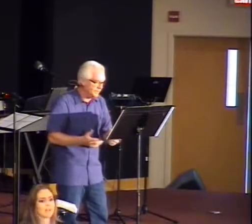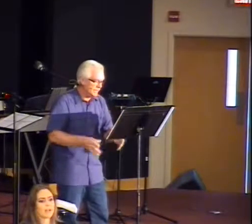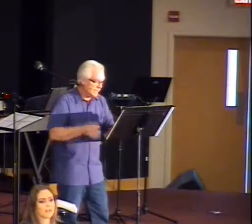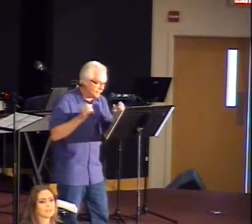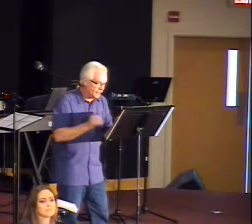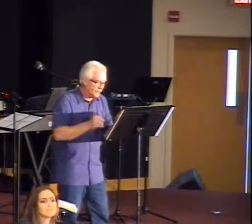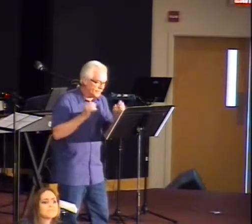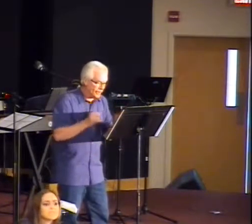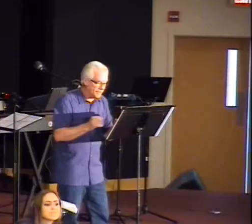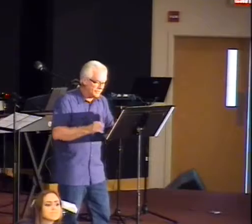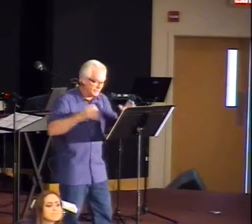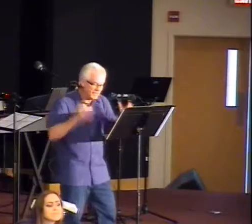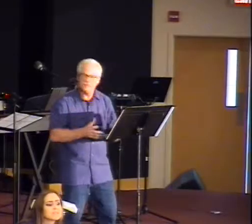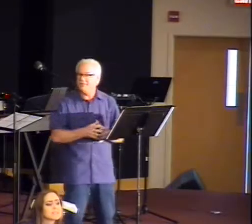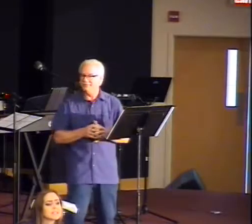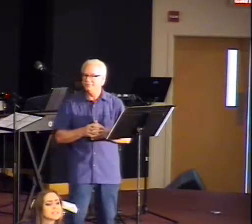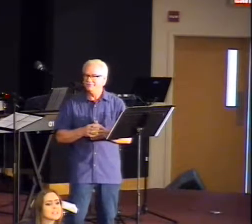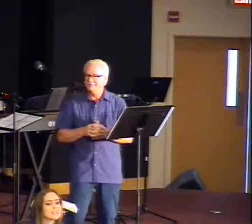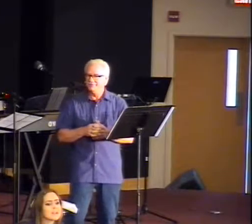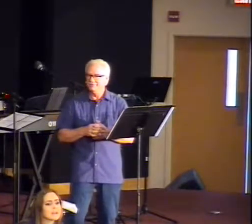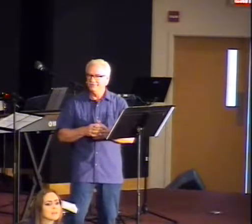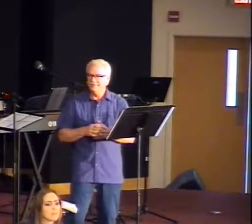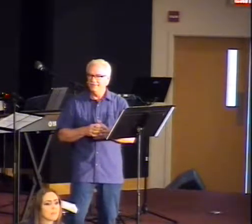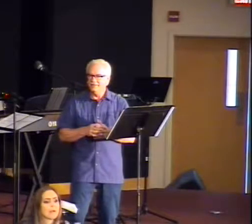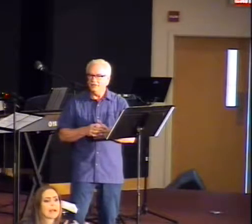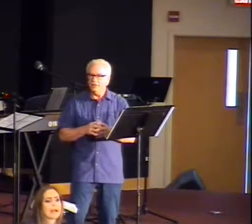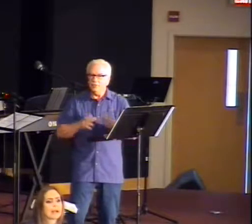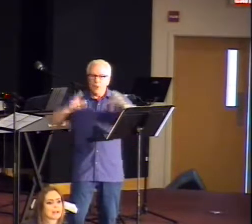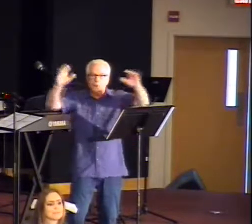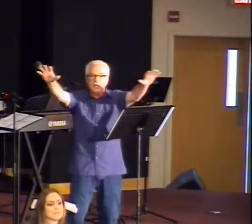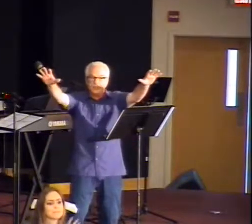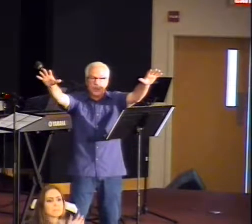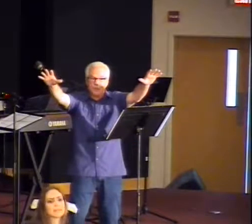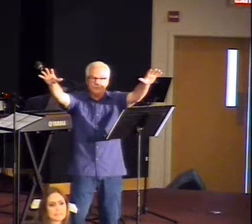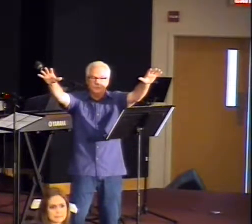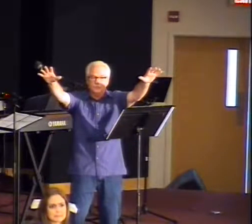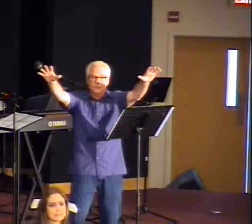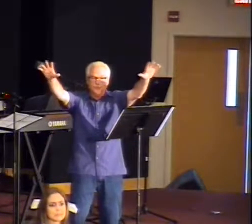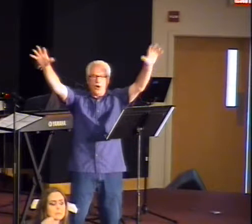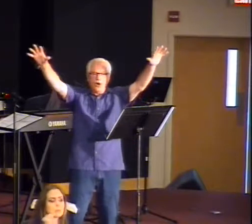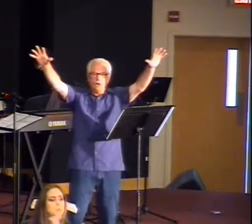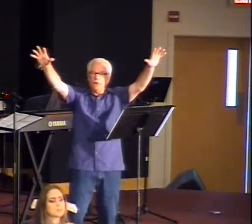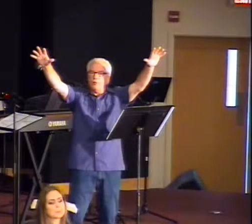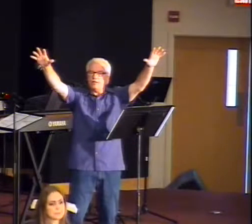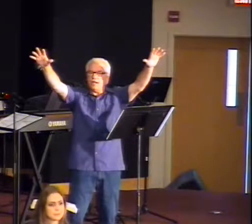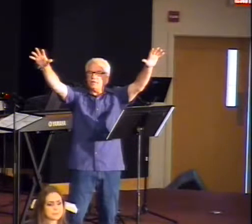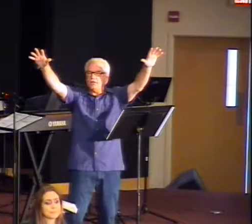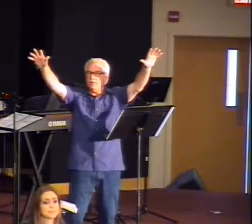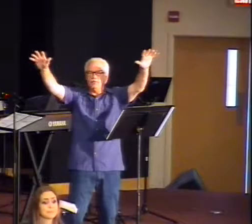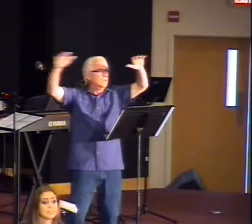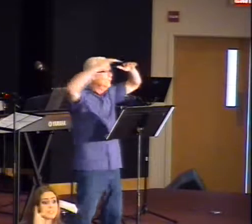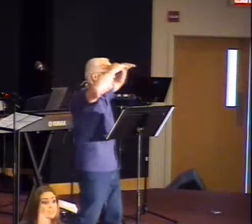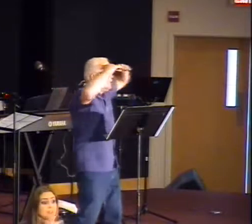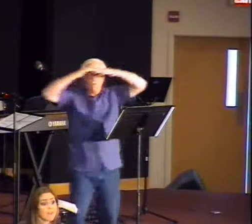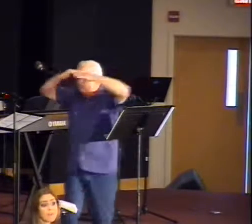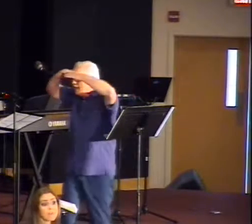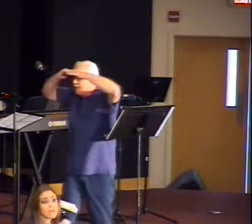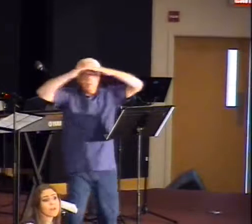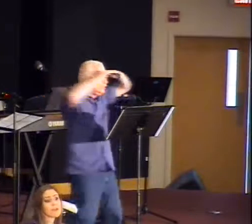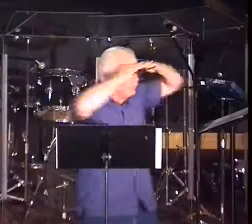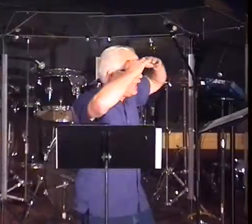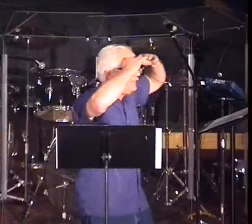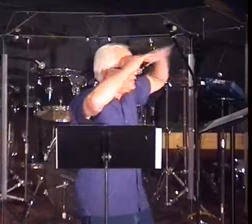him and ran and embraced him and kissed him. See, the moment he saw him, far off, it almost sounds like he was maybe every